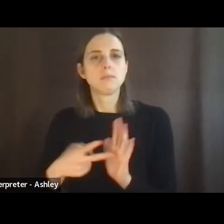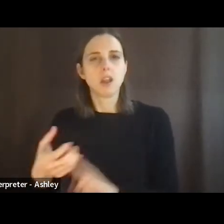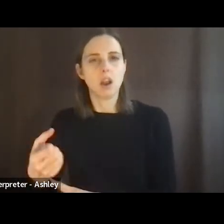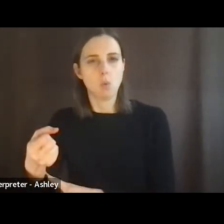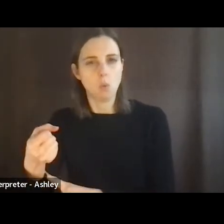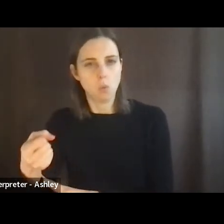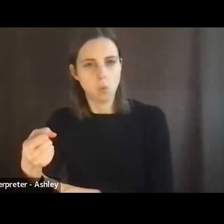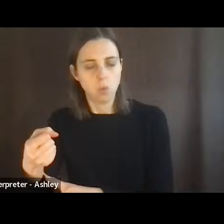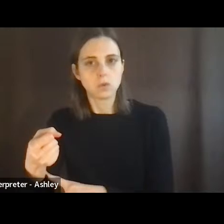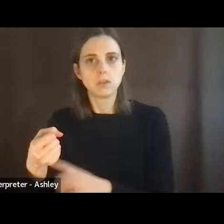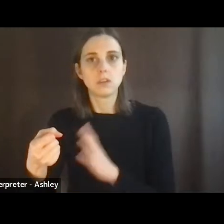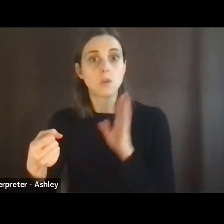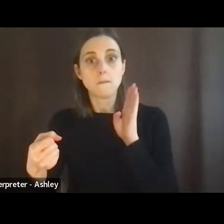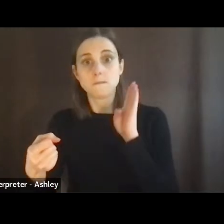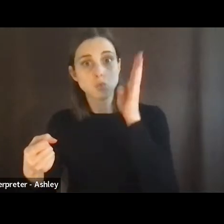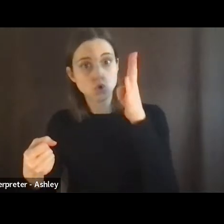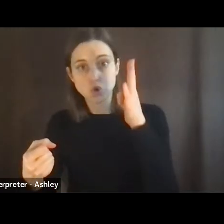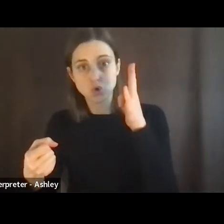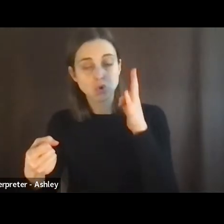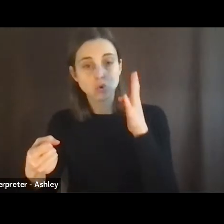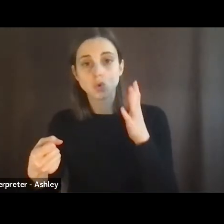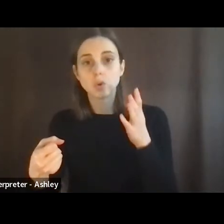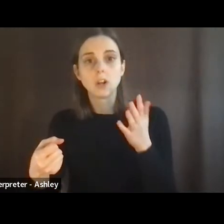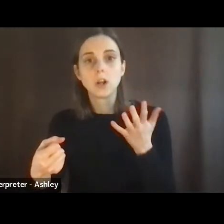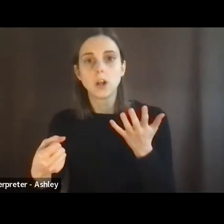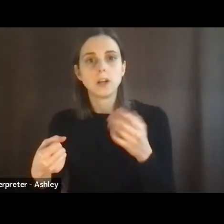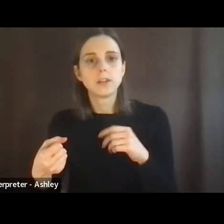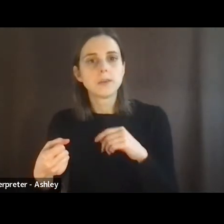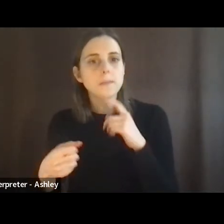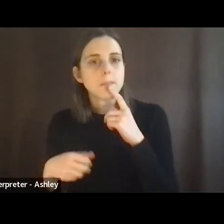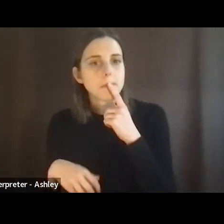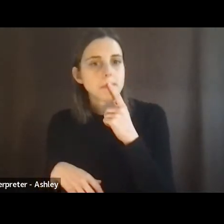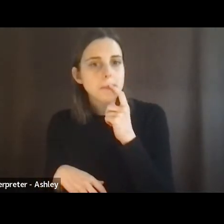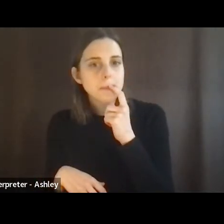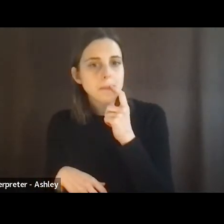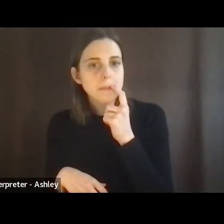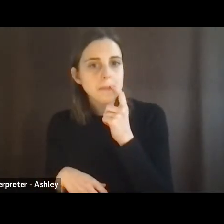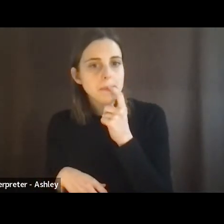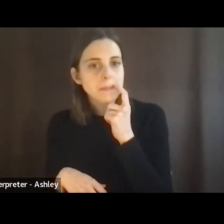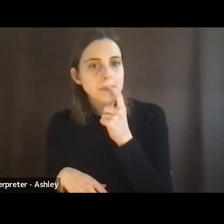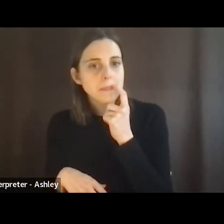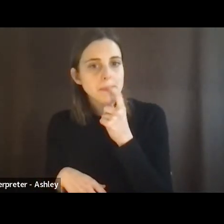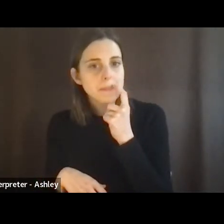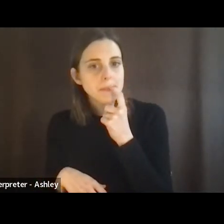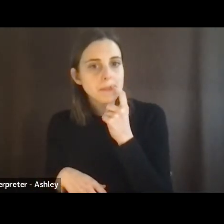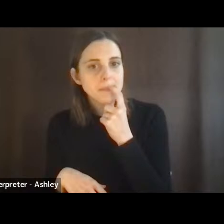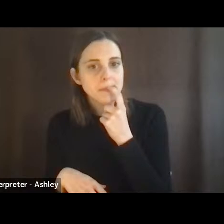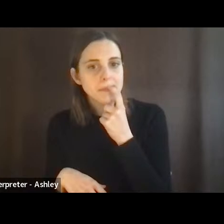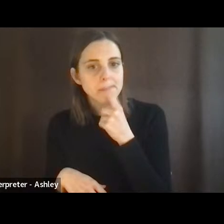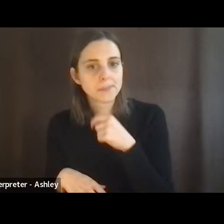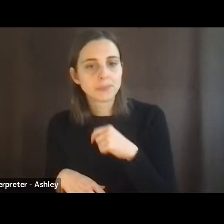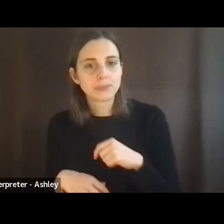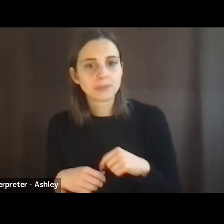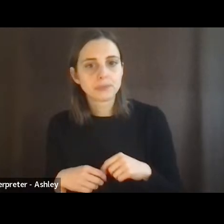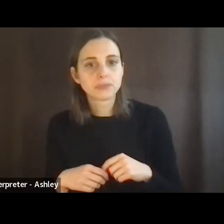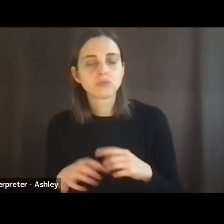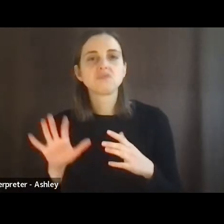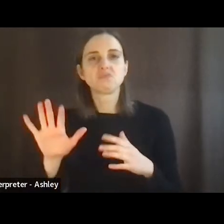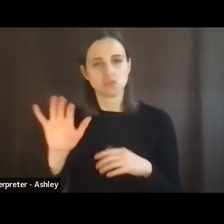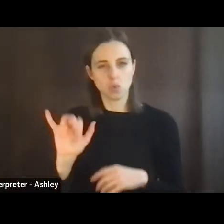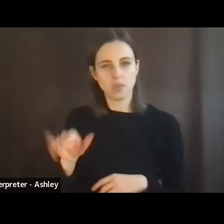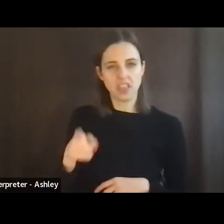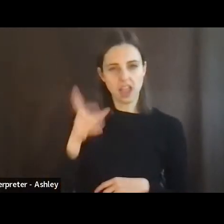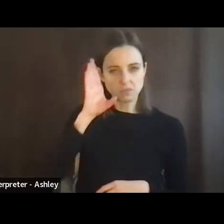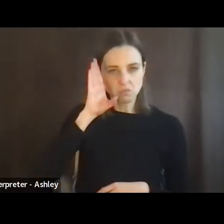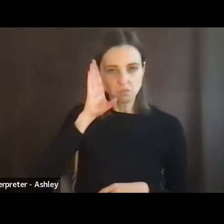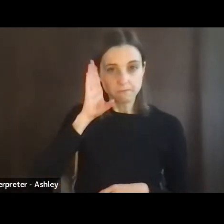rest of the future the same. And the only thing that doesn't happen is that this project does not get built. And that's